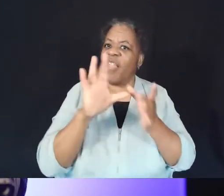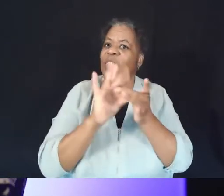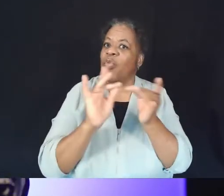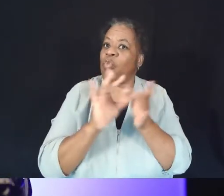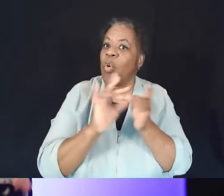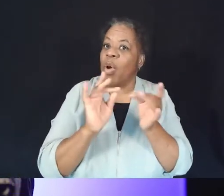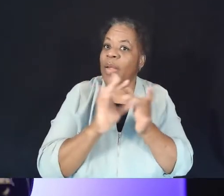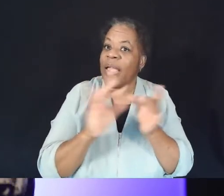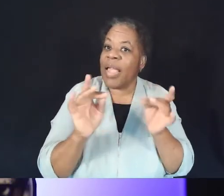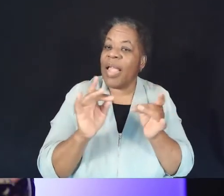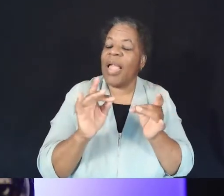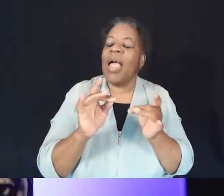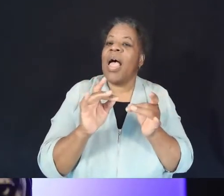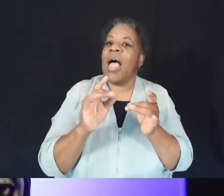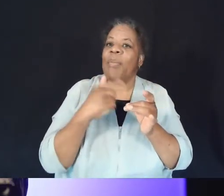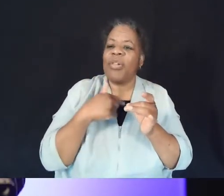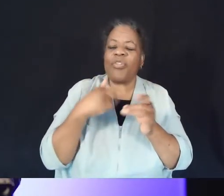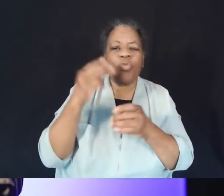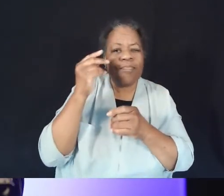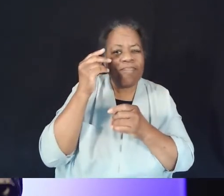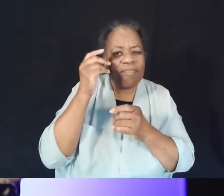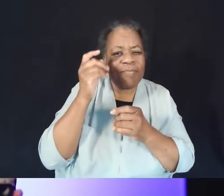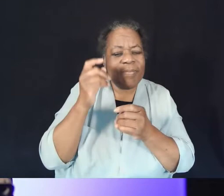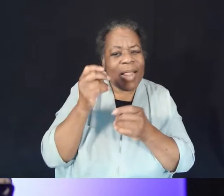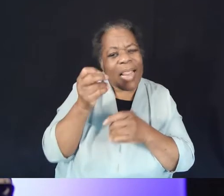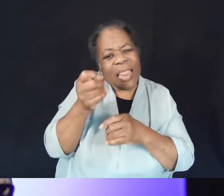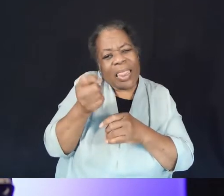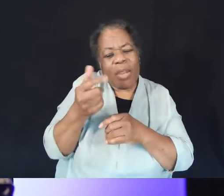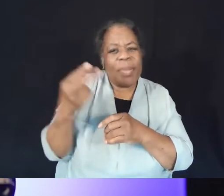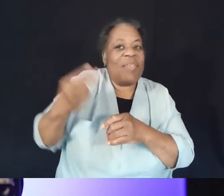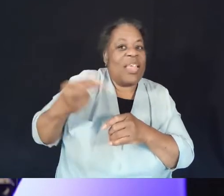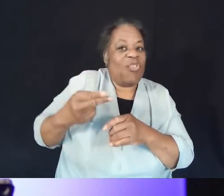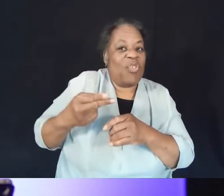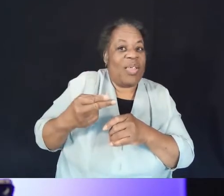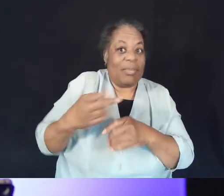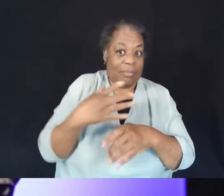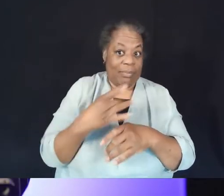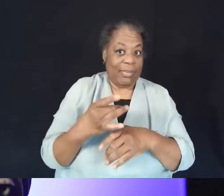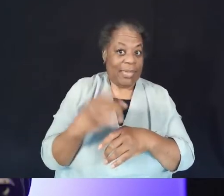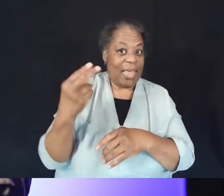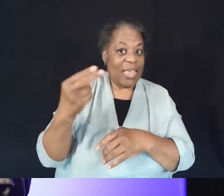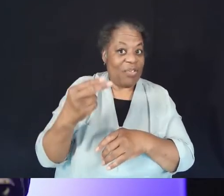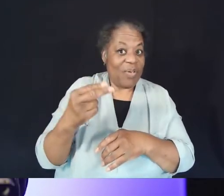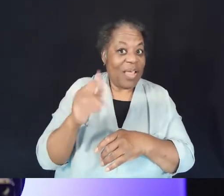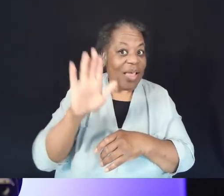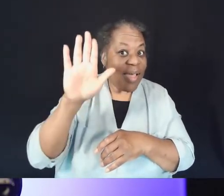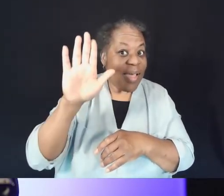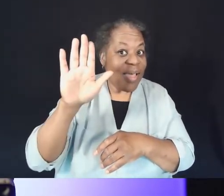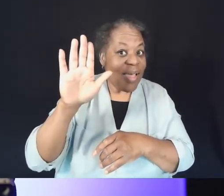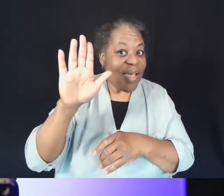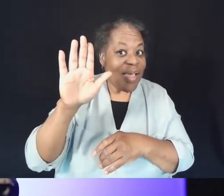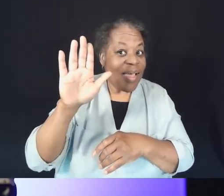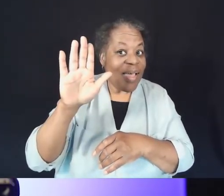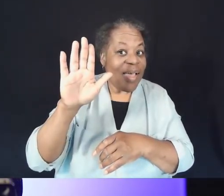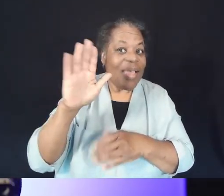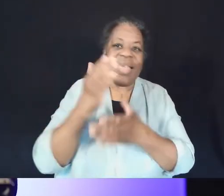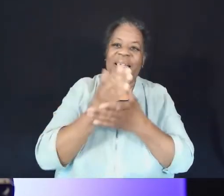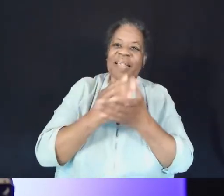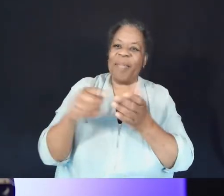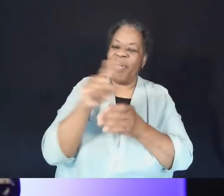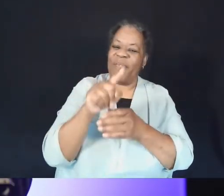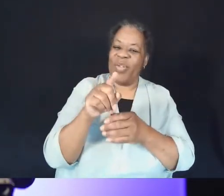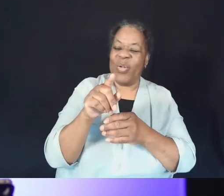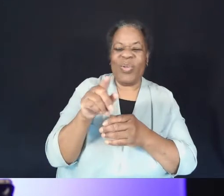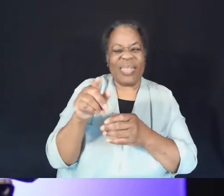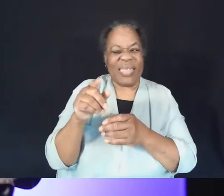Let me give you a little bit of history. Anyone here like history? I see the hands. Some of you also don't like too much